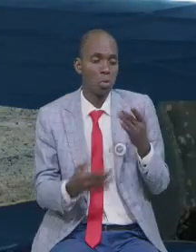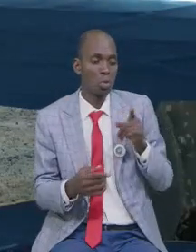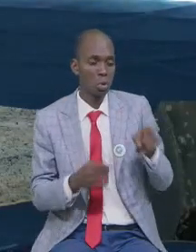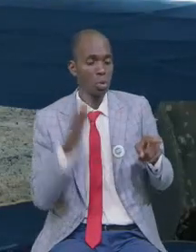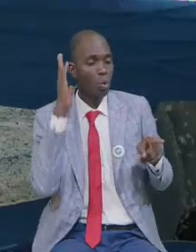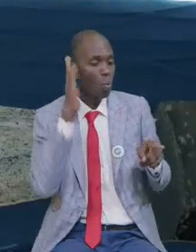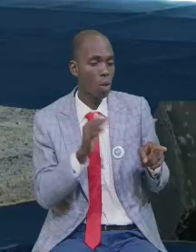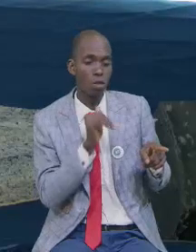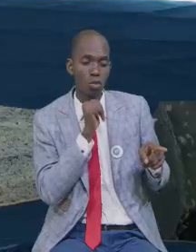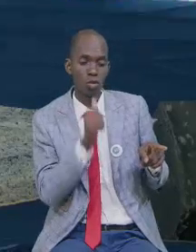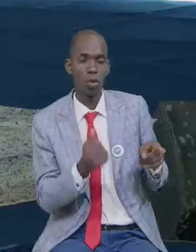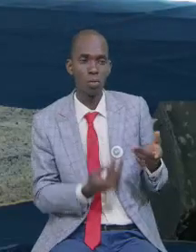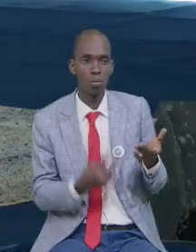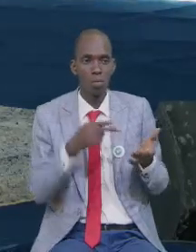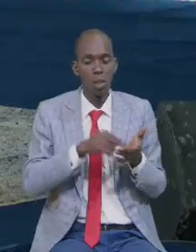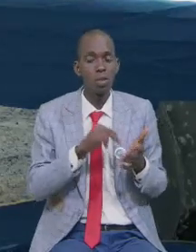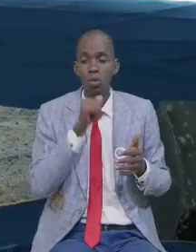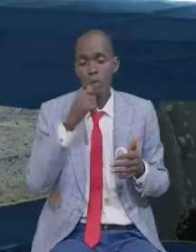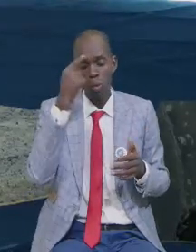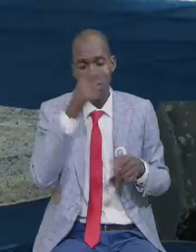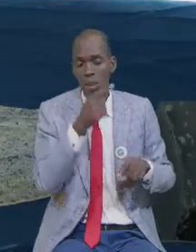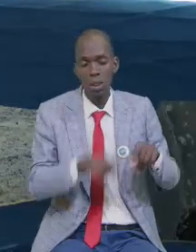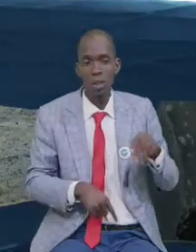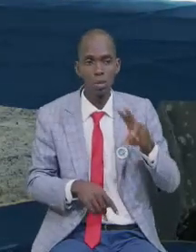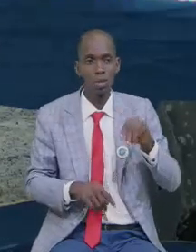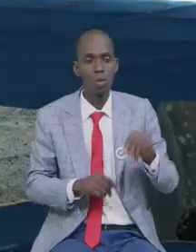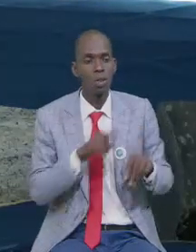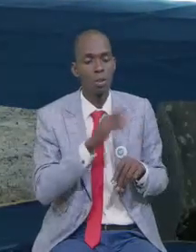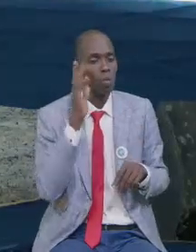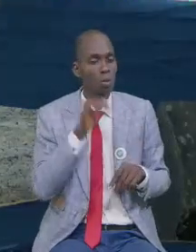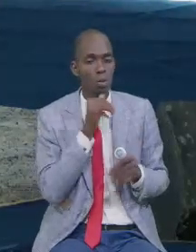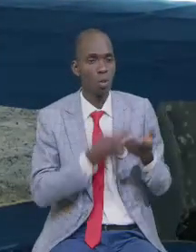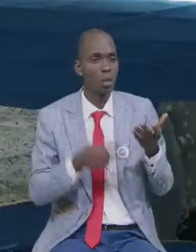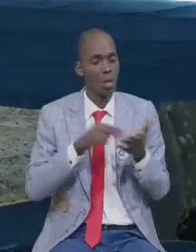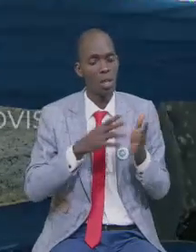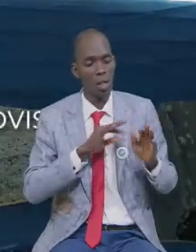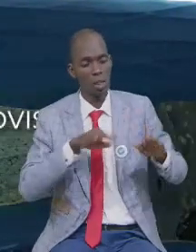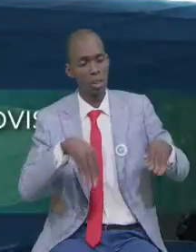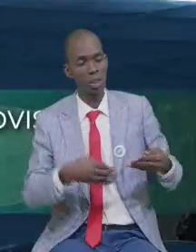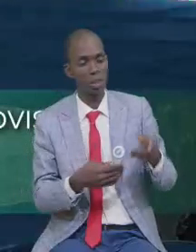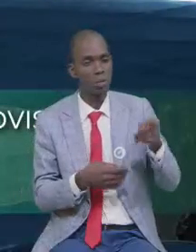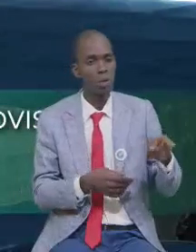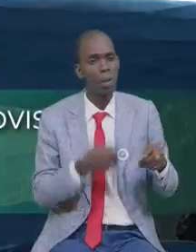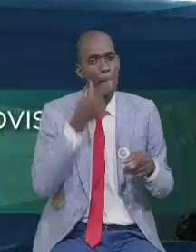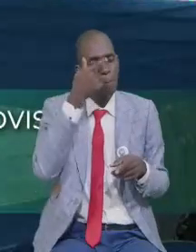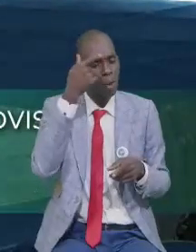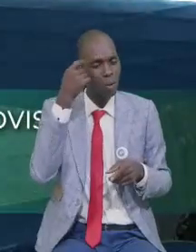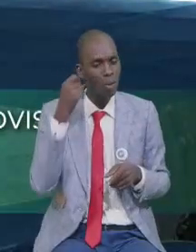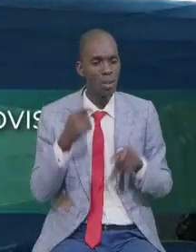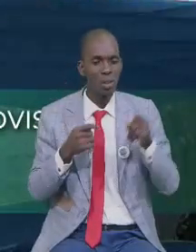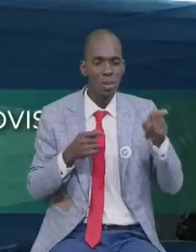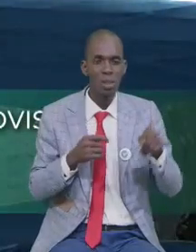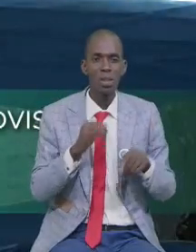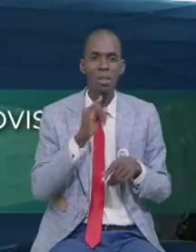rise, not that he cannot rise, no, he will not rise and give him, because he is